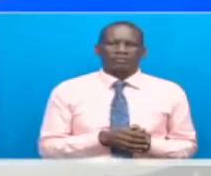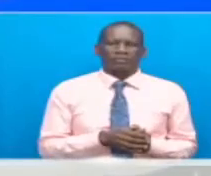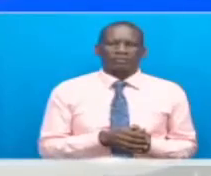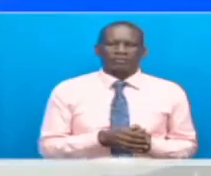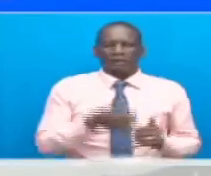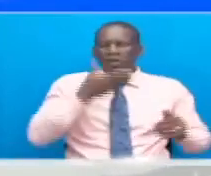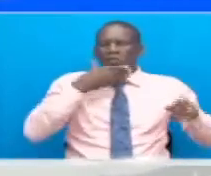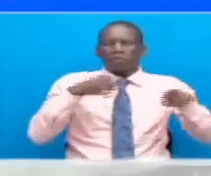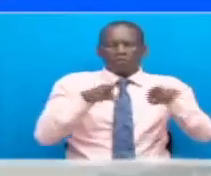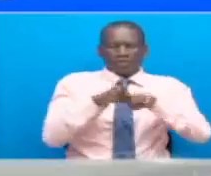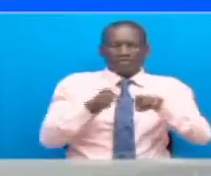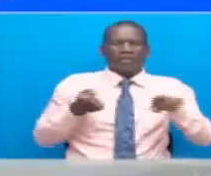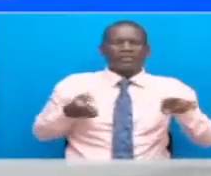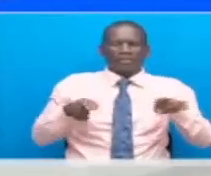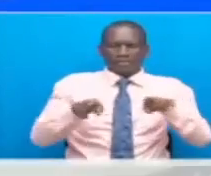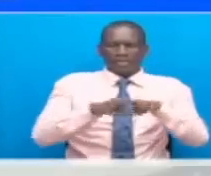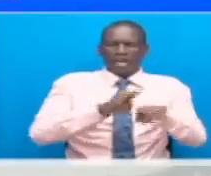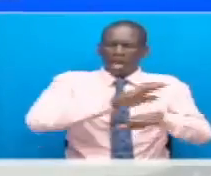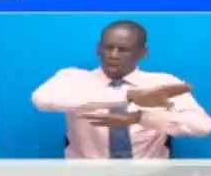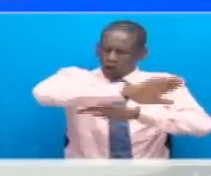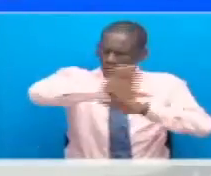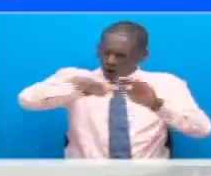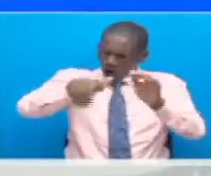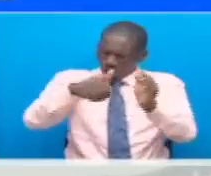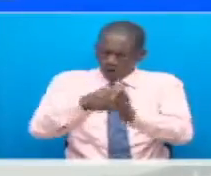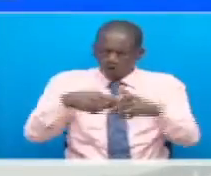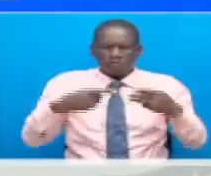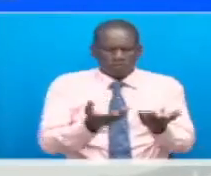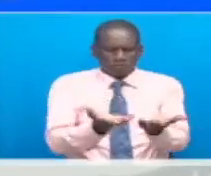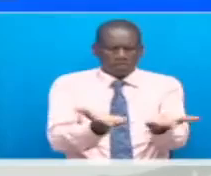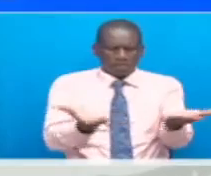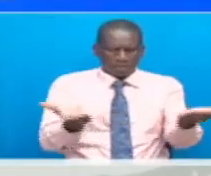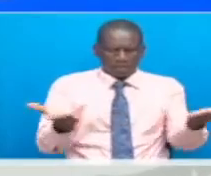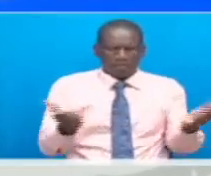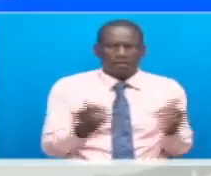brothers and sisters, and all protocols observed,